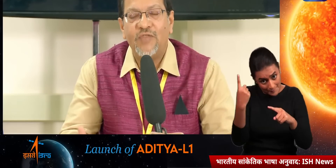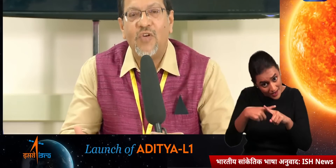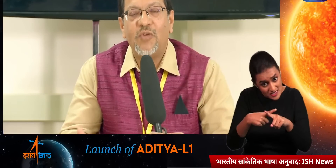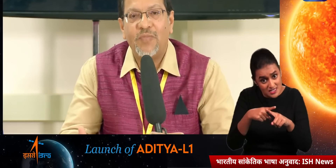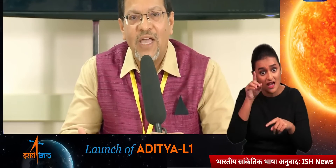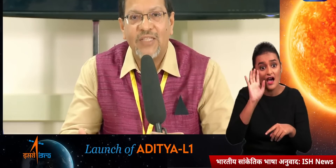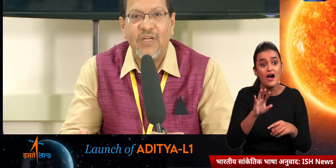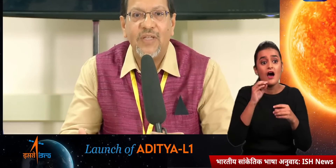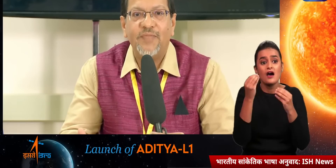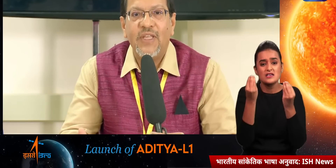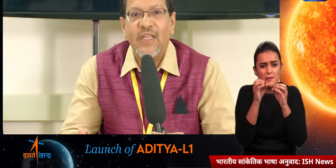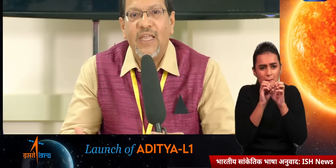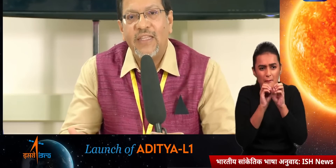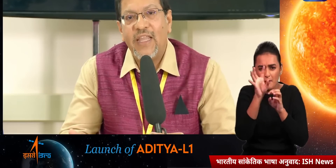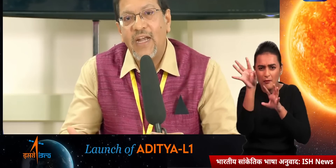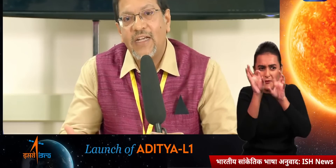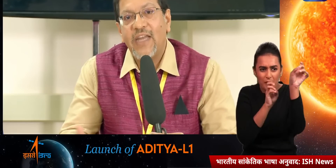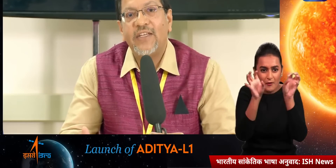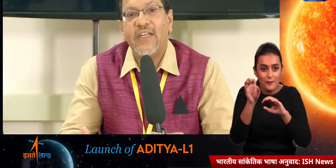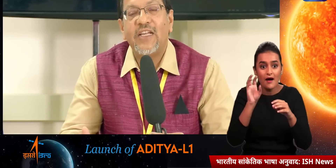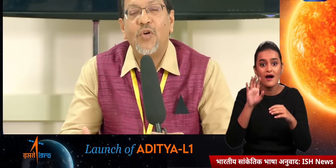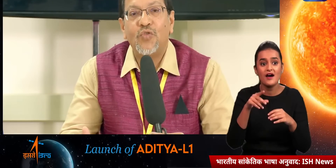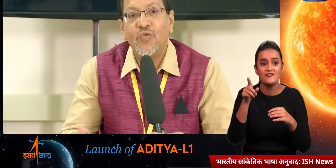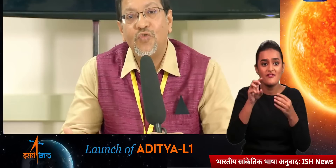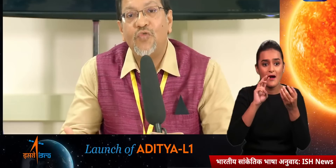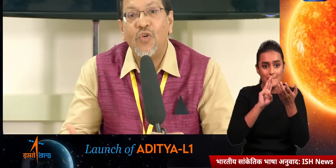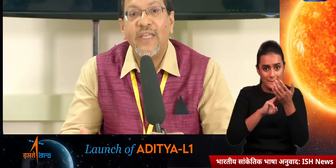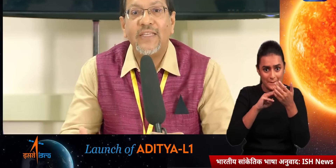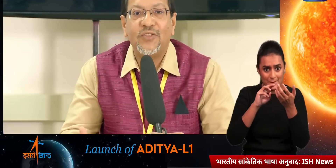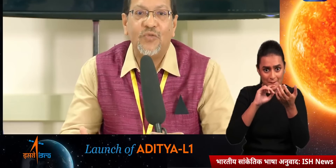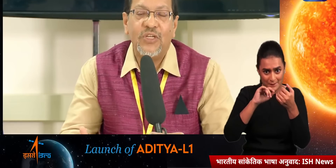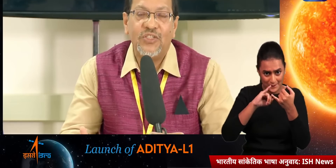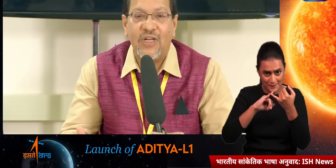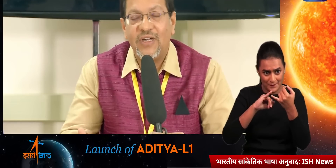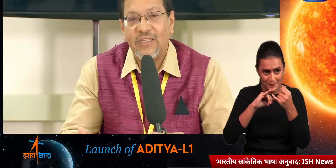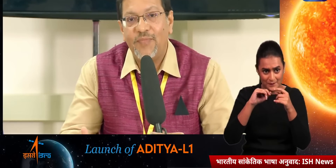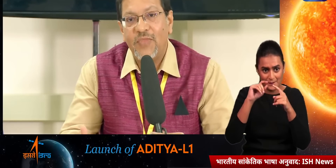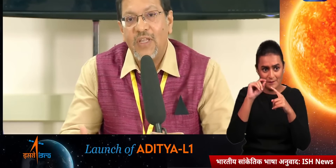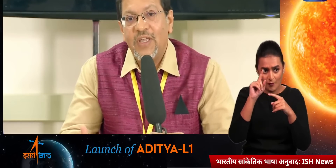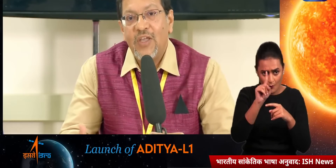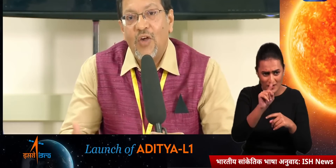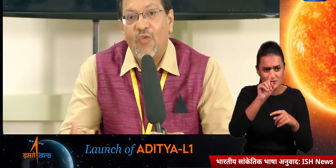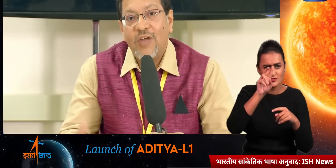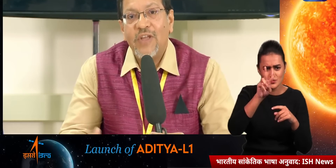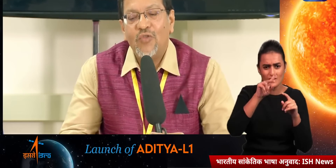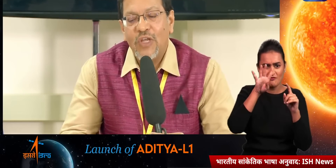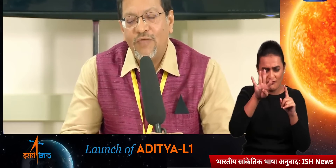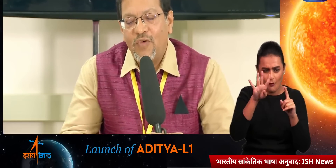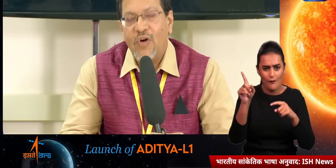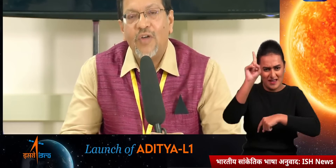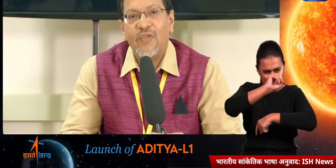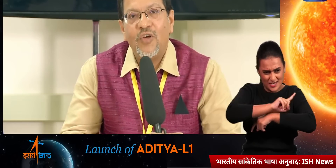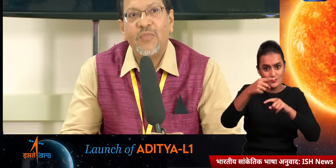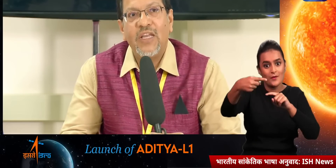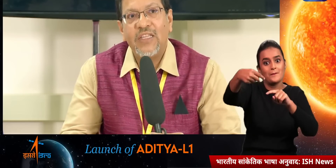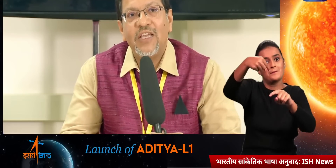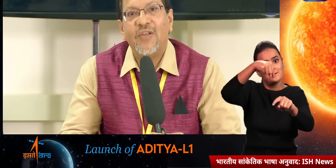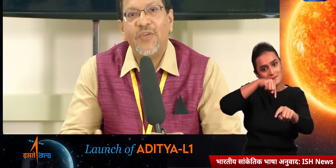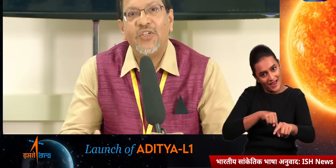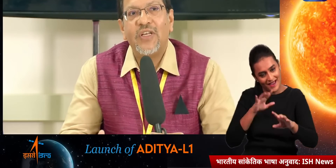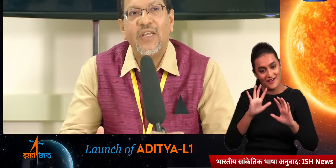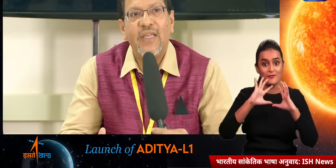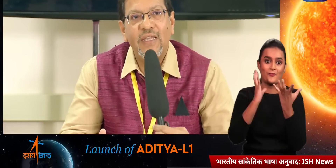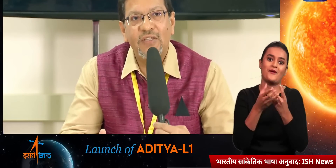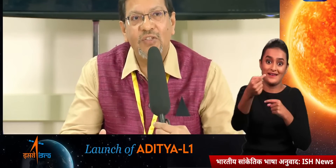out in form of plasma, and that can take about 2 to 4 days to reach the earth. What we are looking for from the Aditya